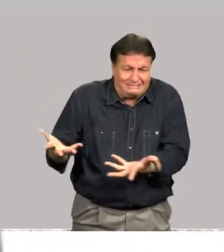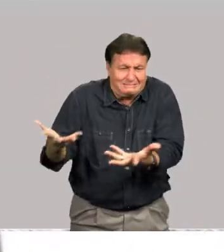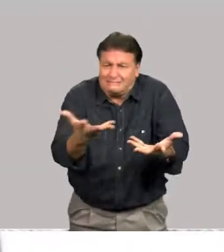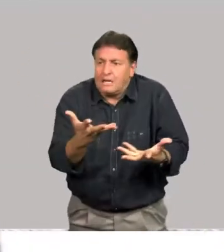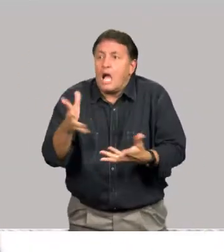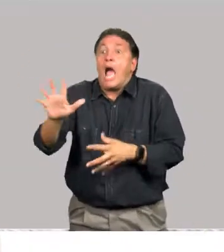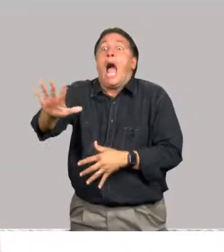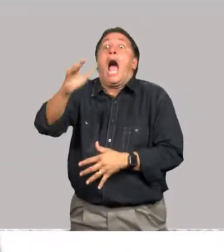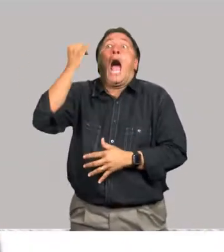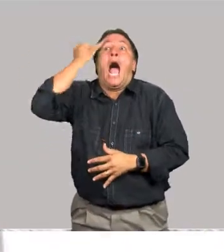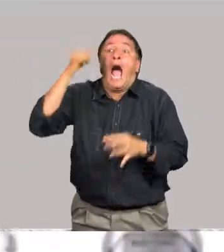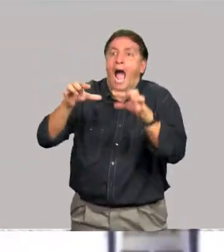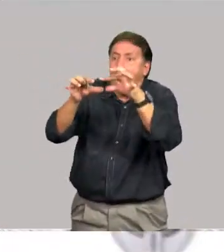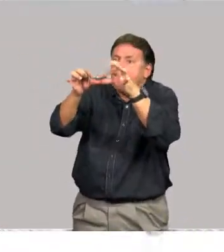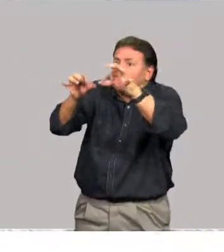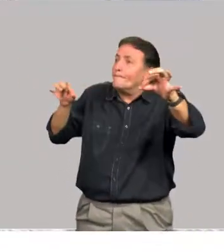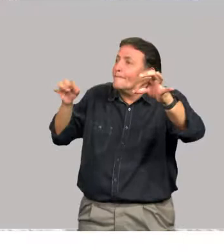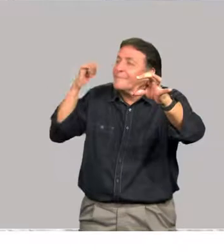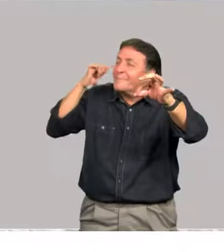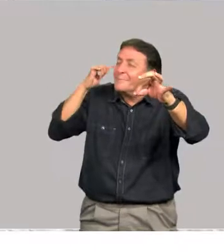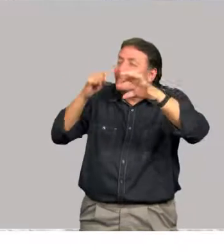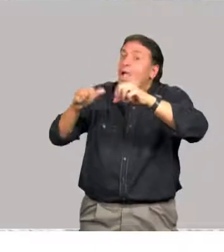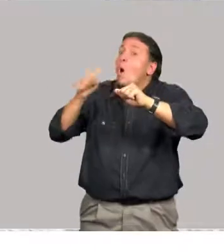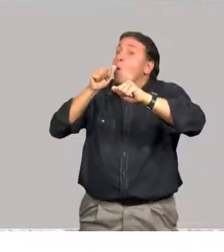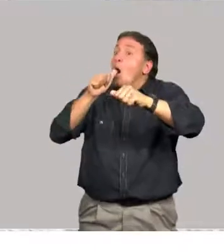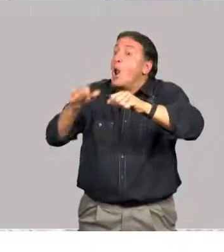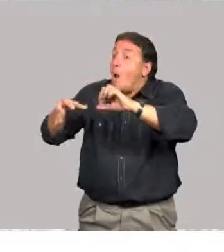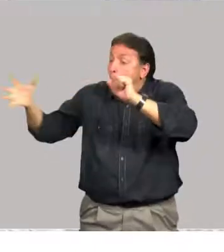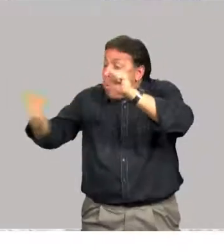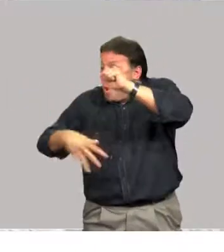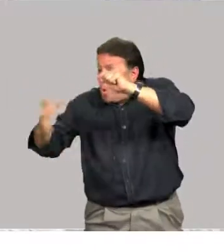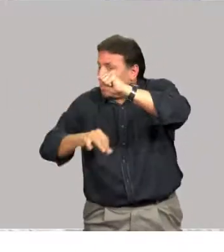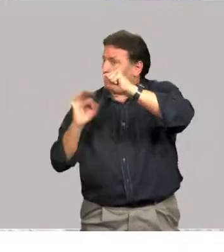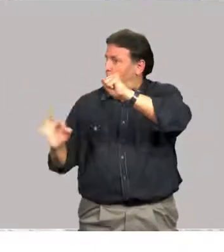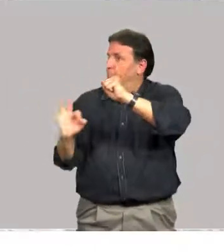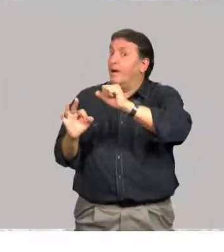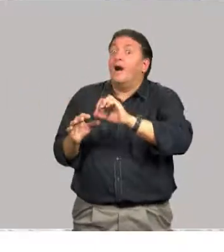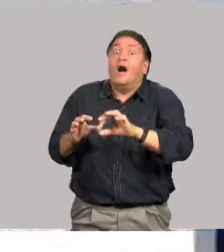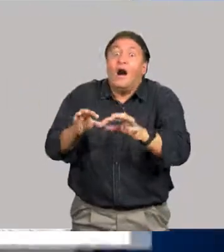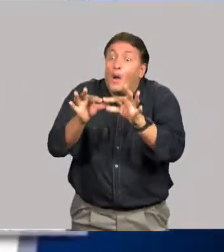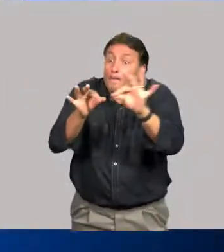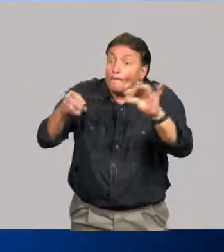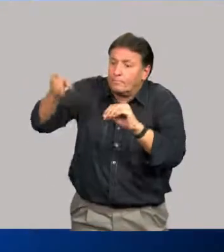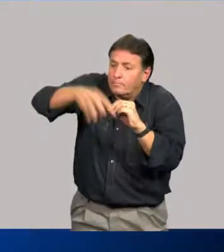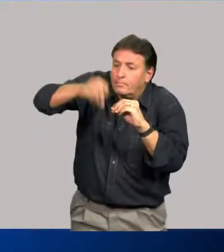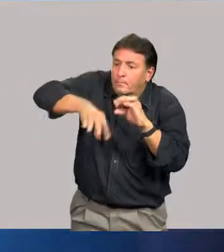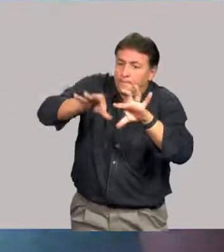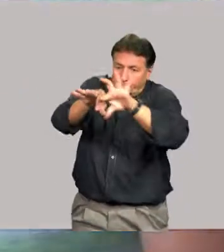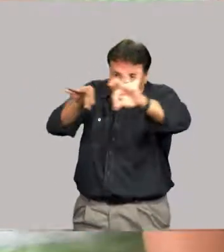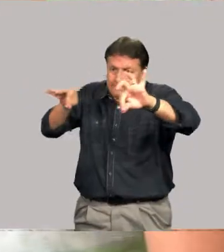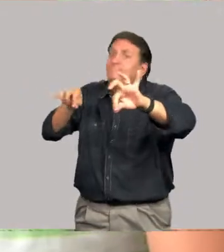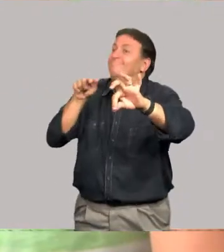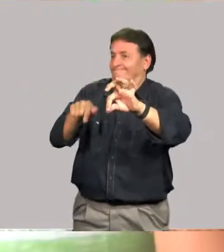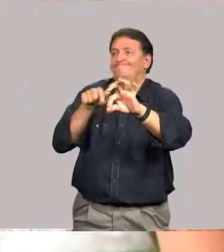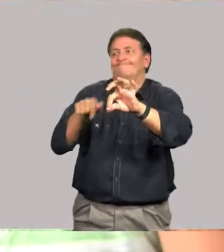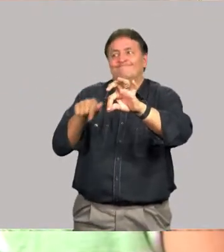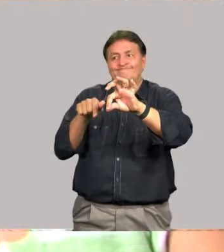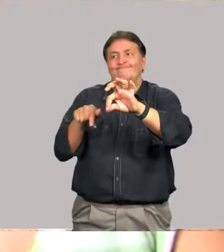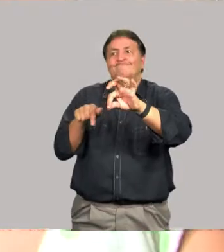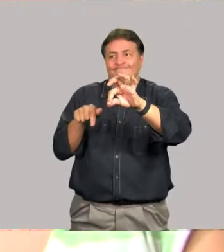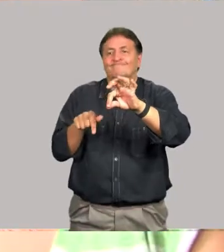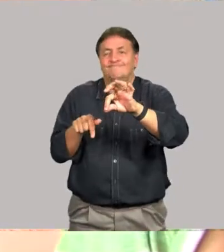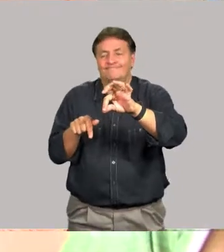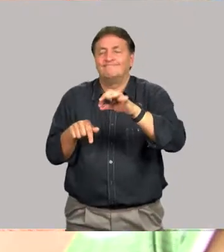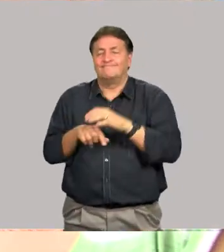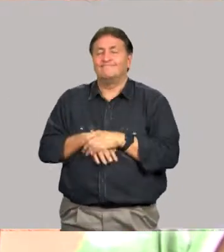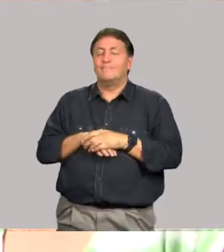of medical devices and equipment, as well as any special items needed for the disabled. Okay, I have the